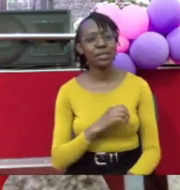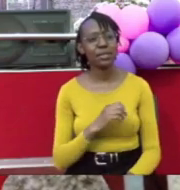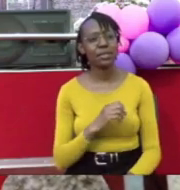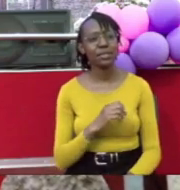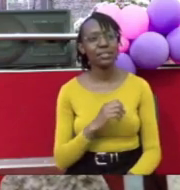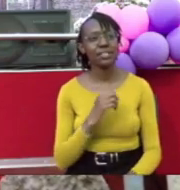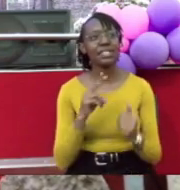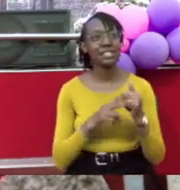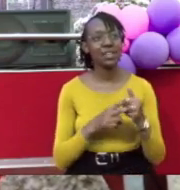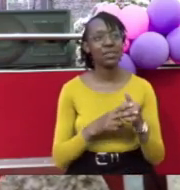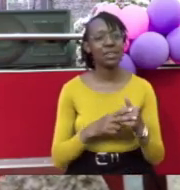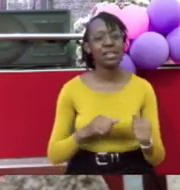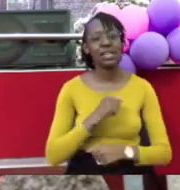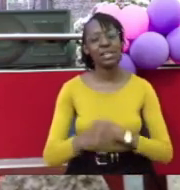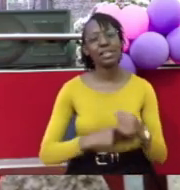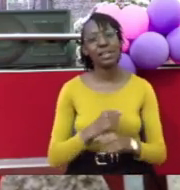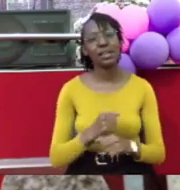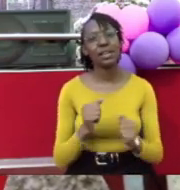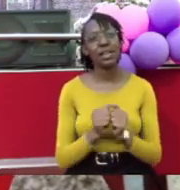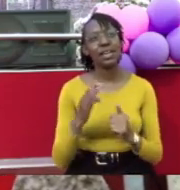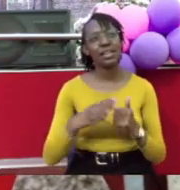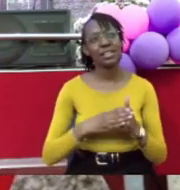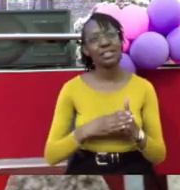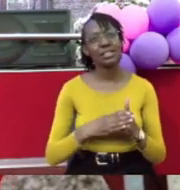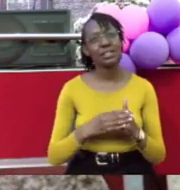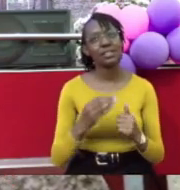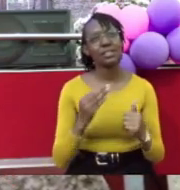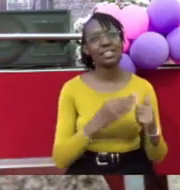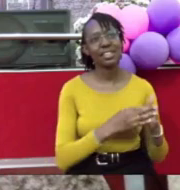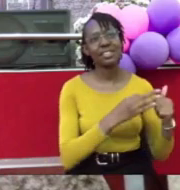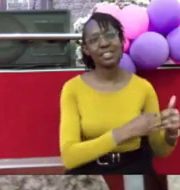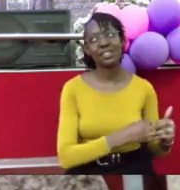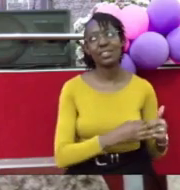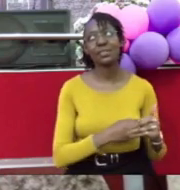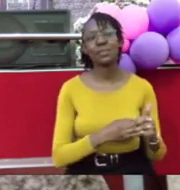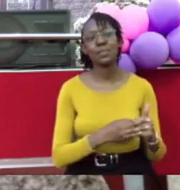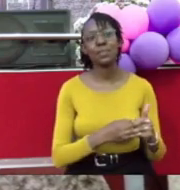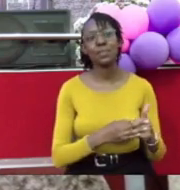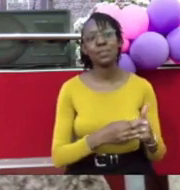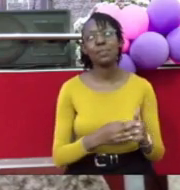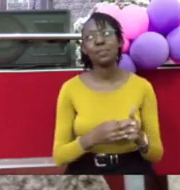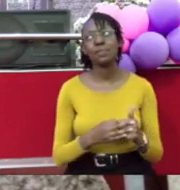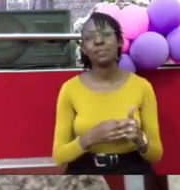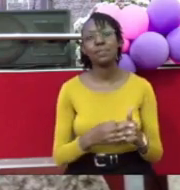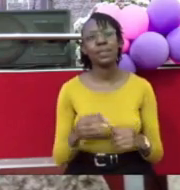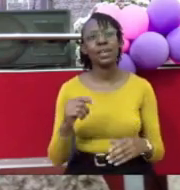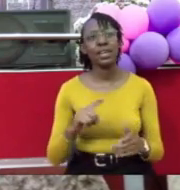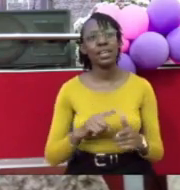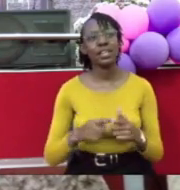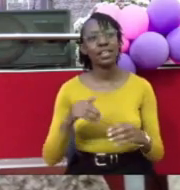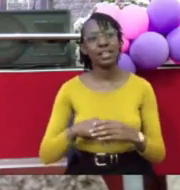88. Iyo ni mwezi wa saba, 88. April 89, I had my third